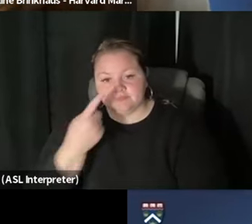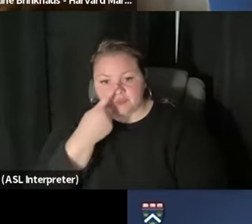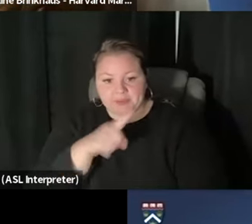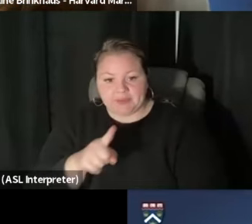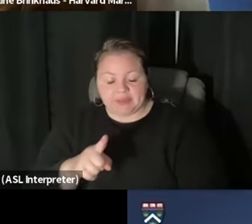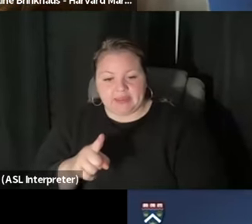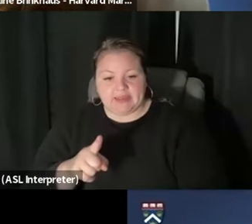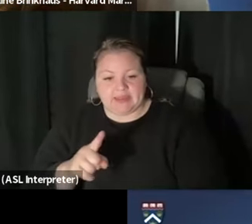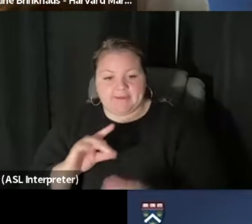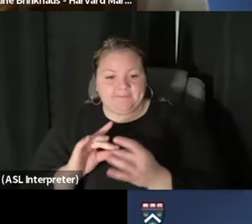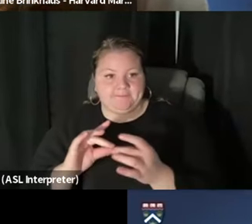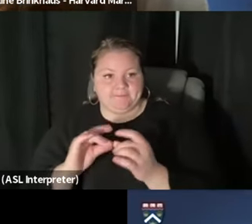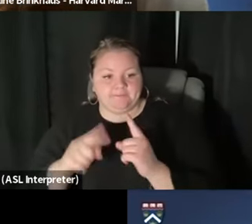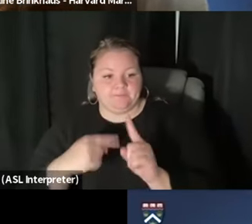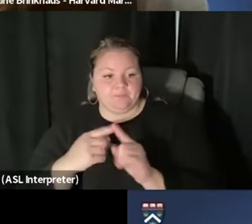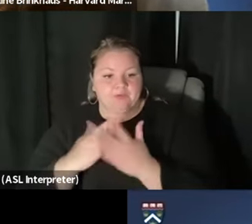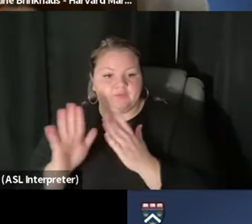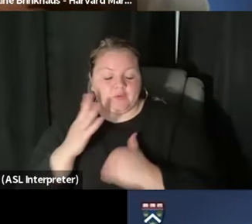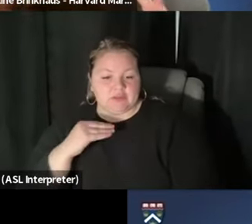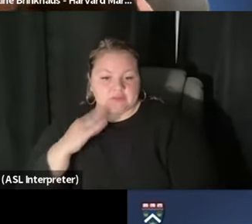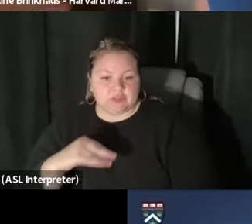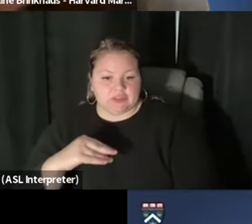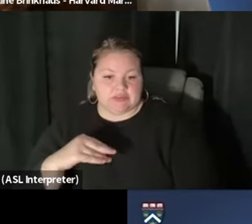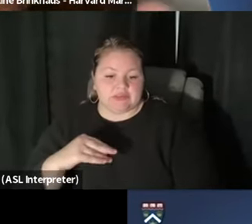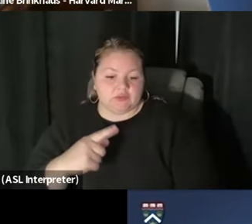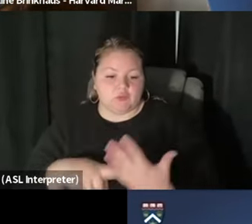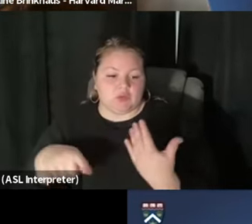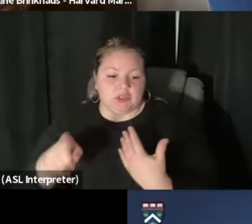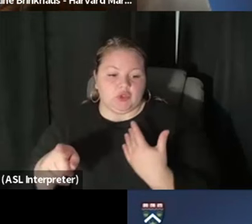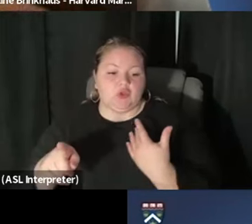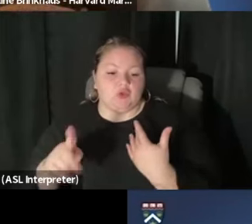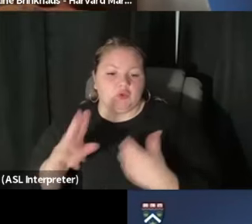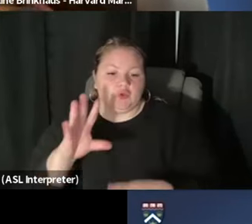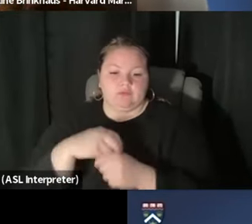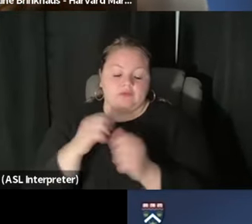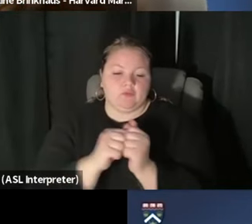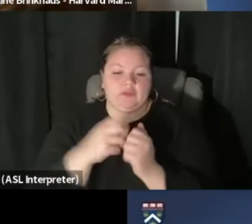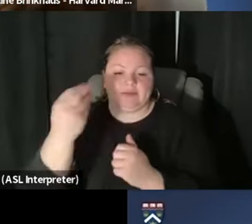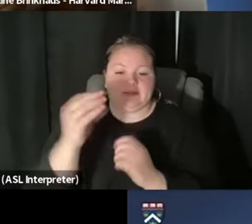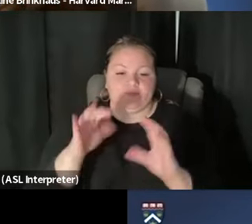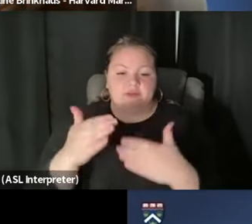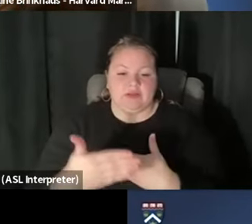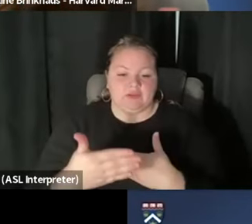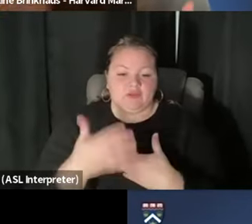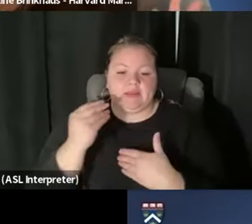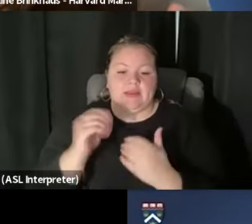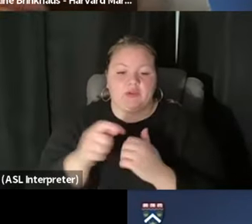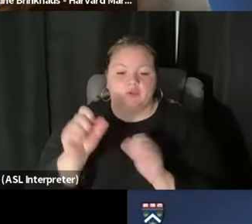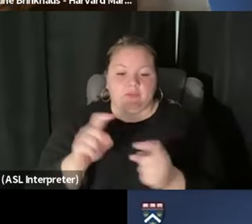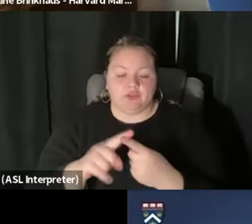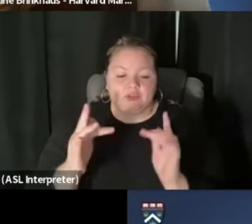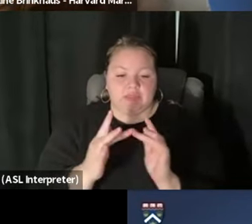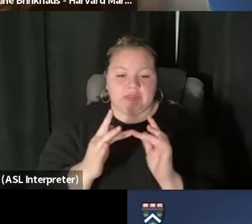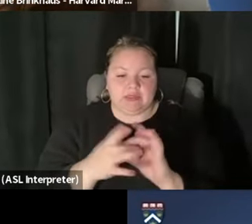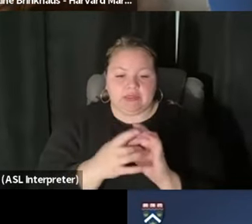about some of the experiences that you've partaken in outside of the classroom, ways you've been able to connect with your